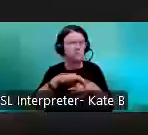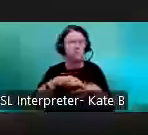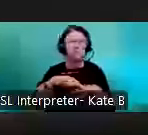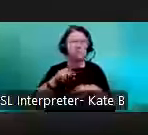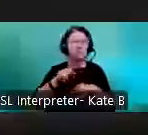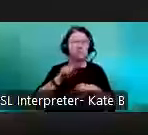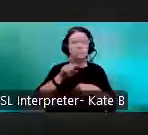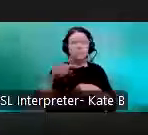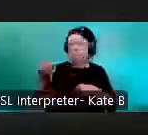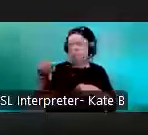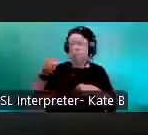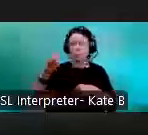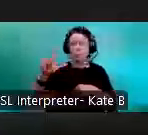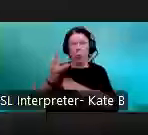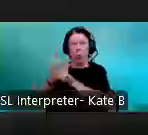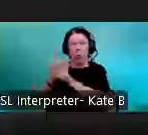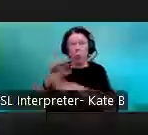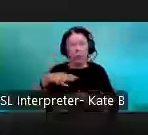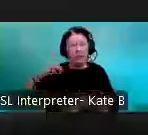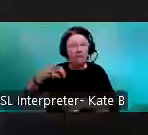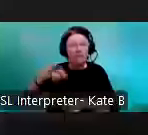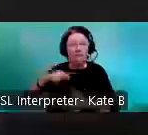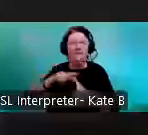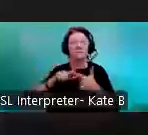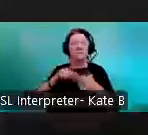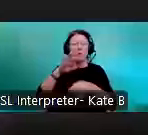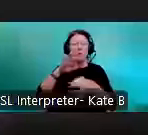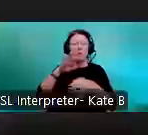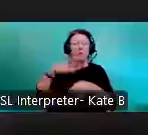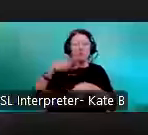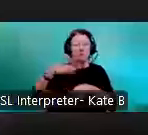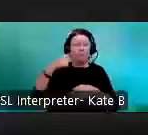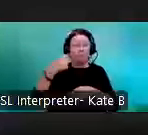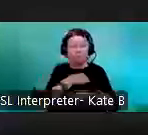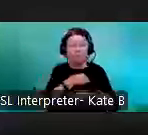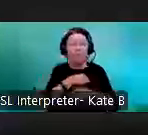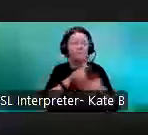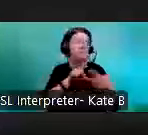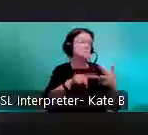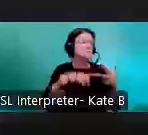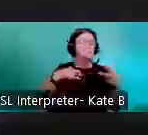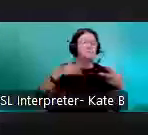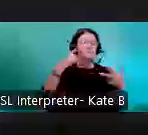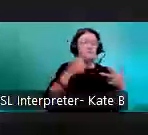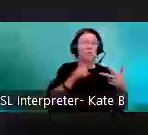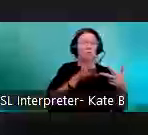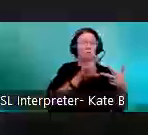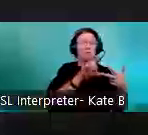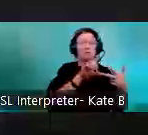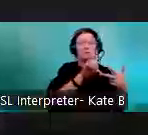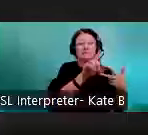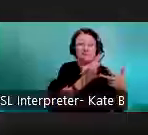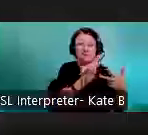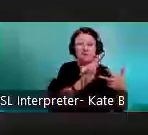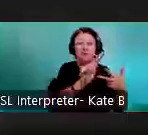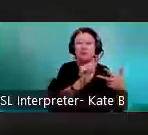different organizations like the League, like the Disability Vote Coalition. And if you volunteer with an